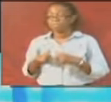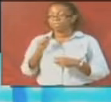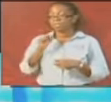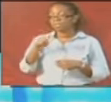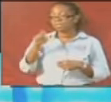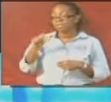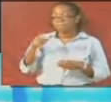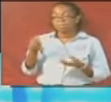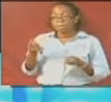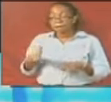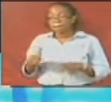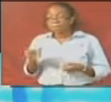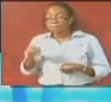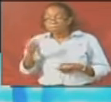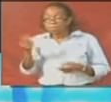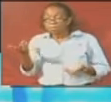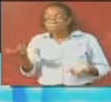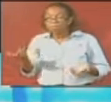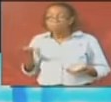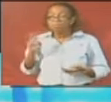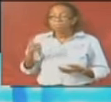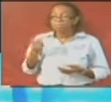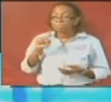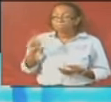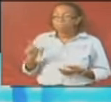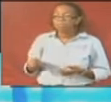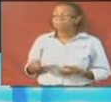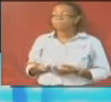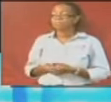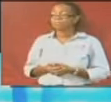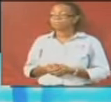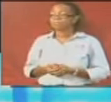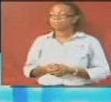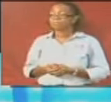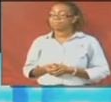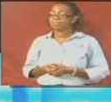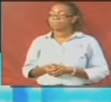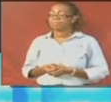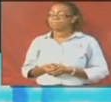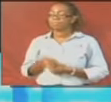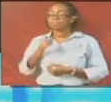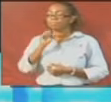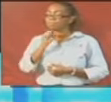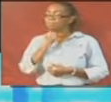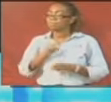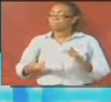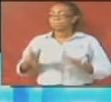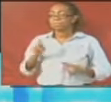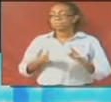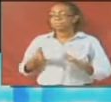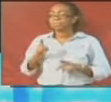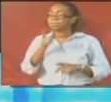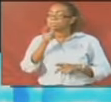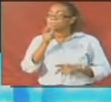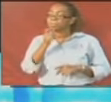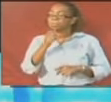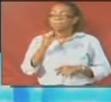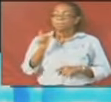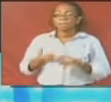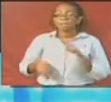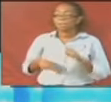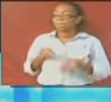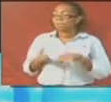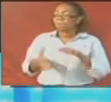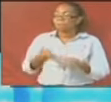Dr. Sukhchan or Dr. Hines, in terms of the elderly persons who are shut in, what are